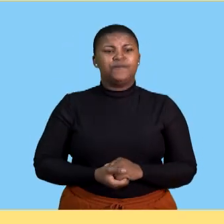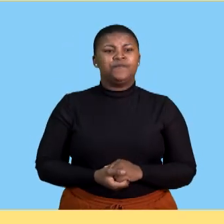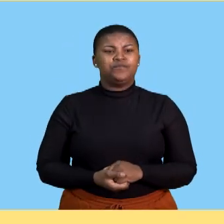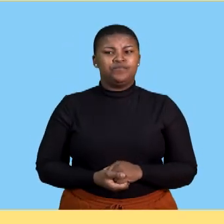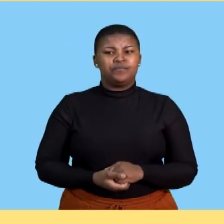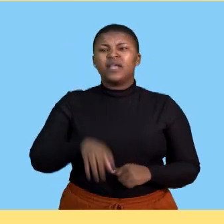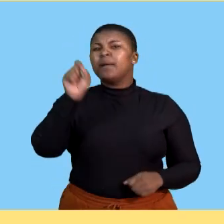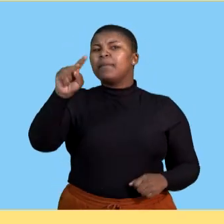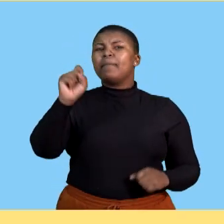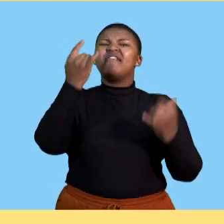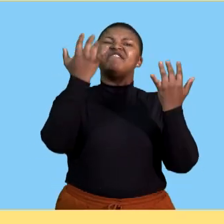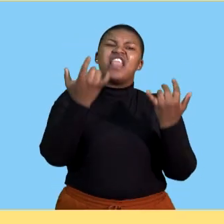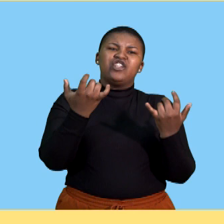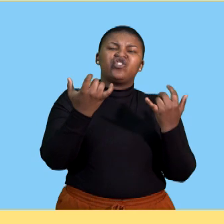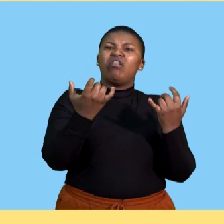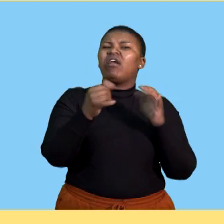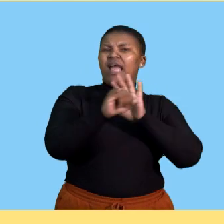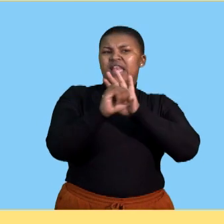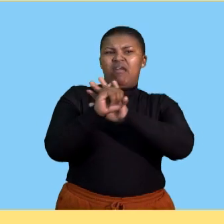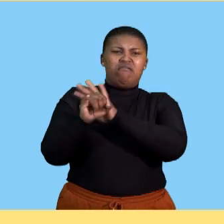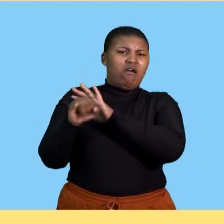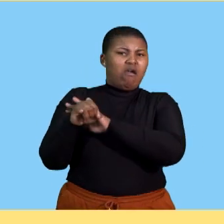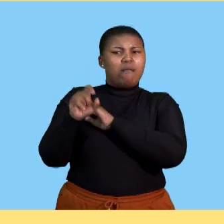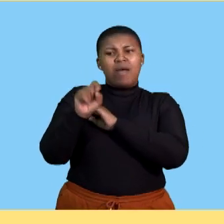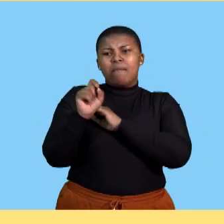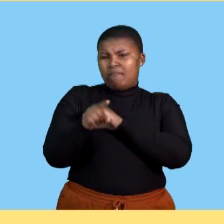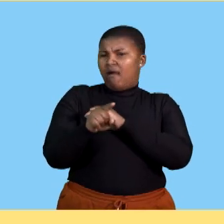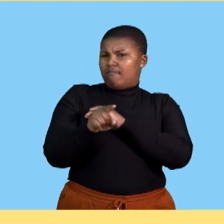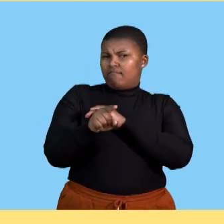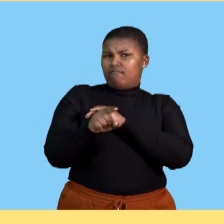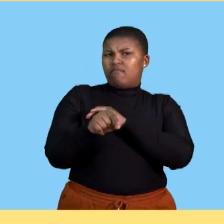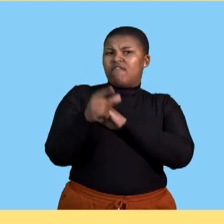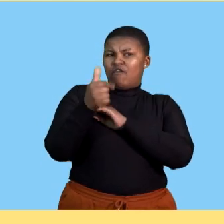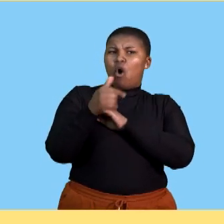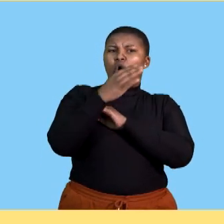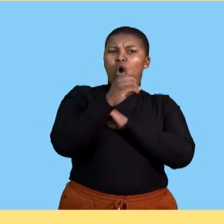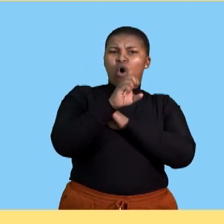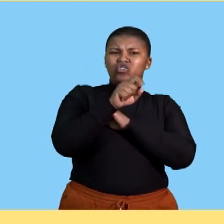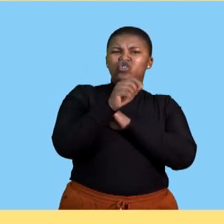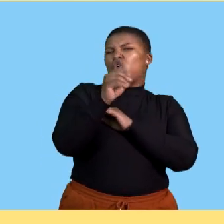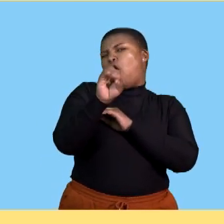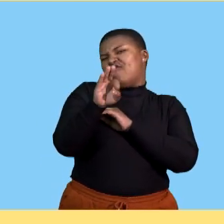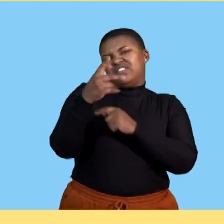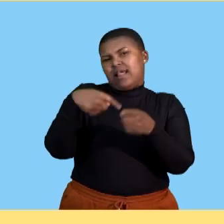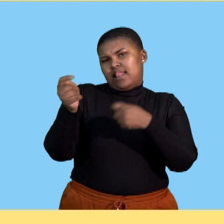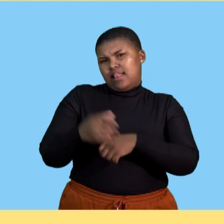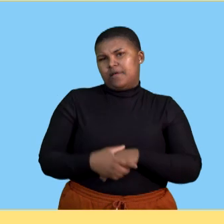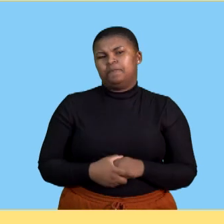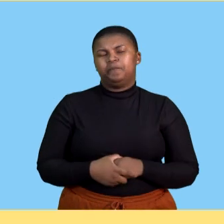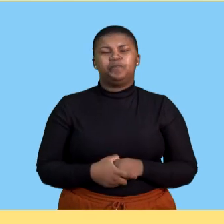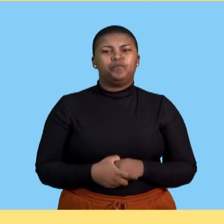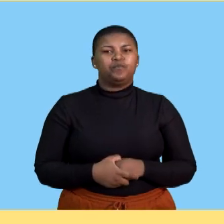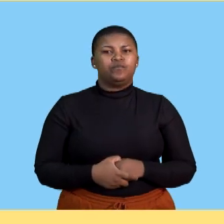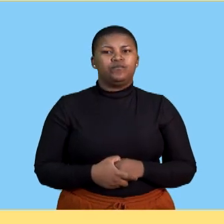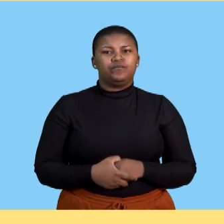sales. This is a financial indicator that calculates the percentage of gross profit on cost of sales.